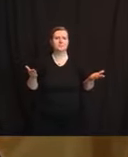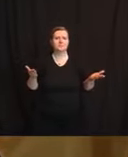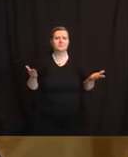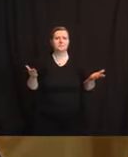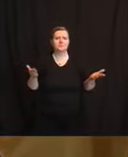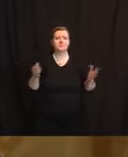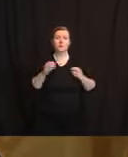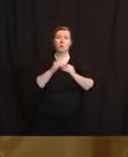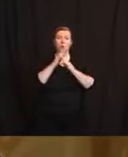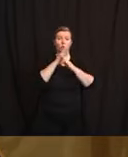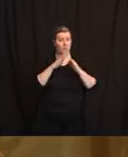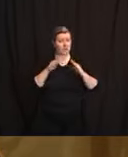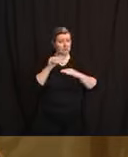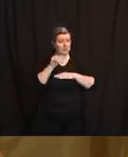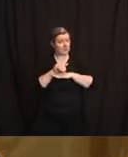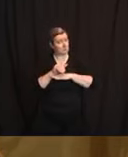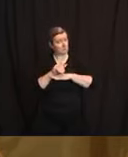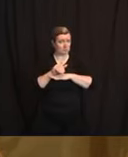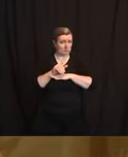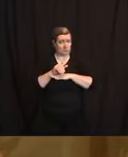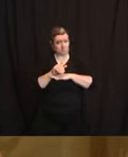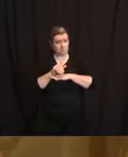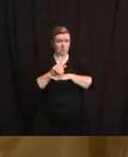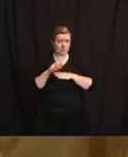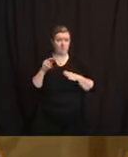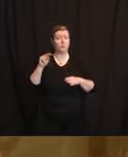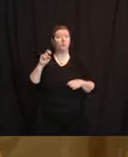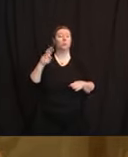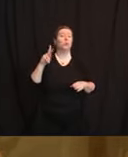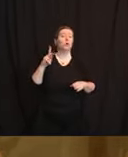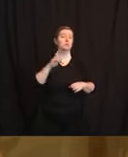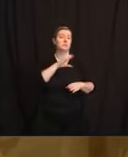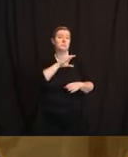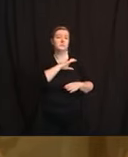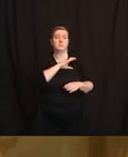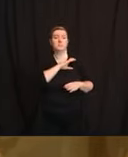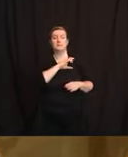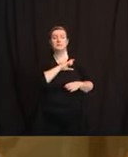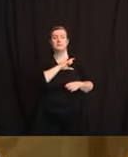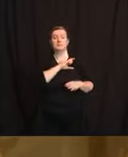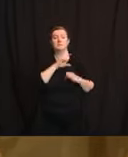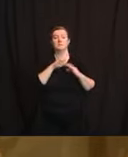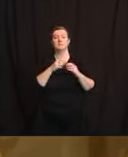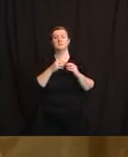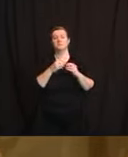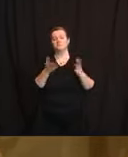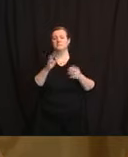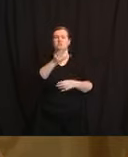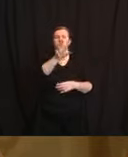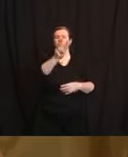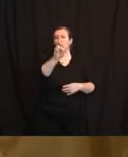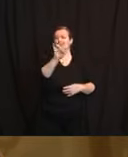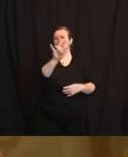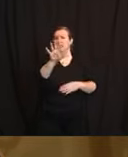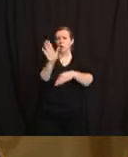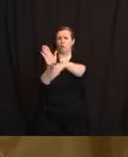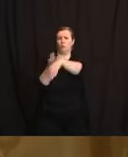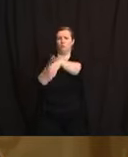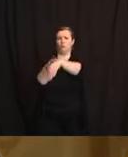quiet nights for compliance. Newark Police Department issued 275 warnings, which I think